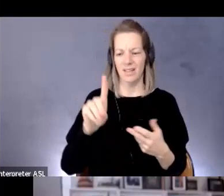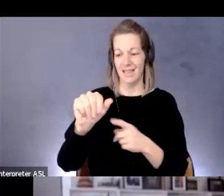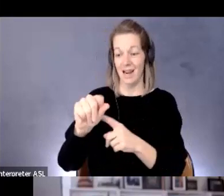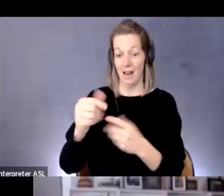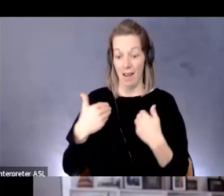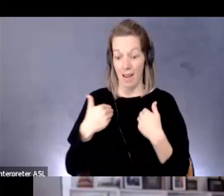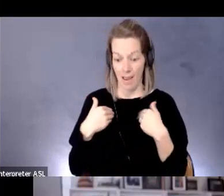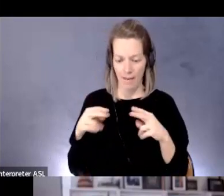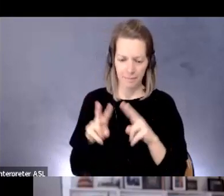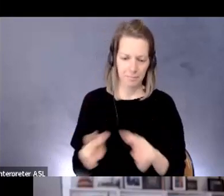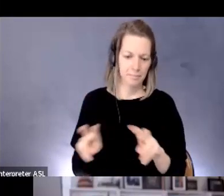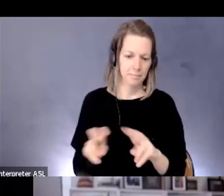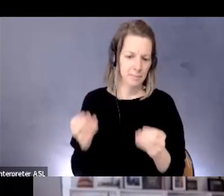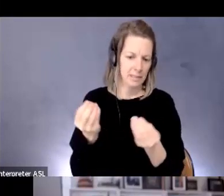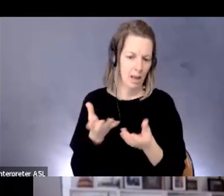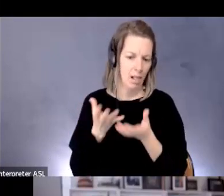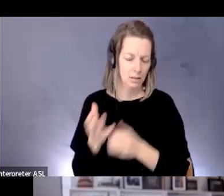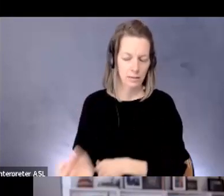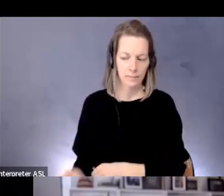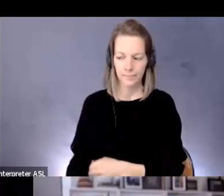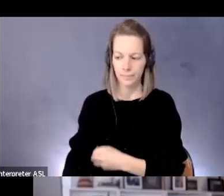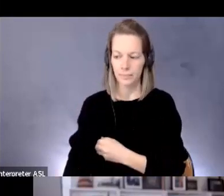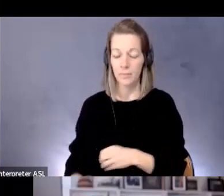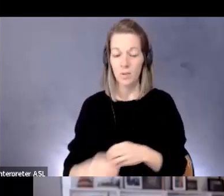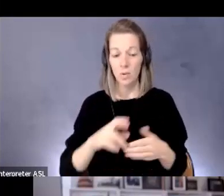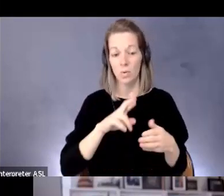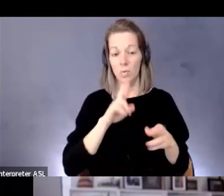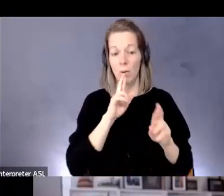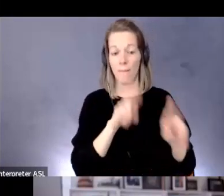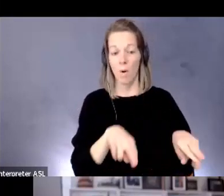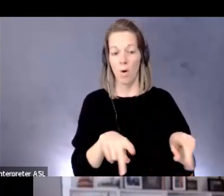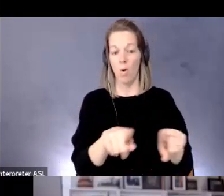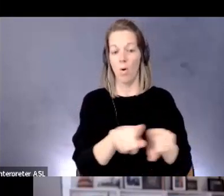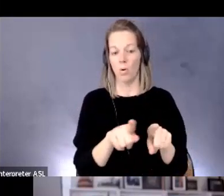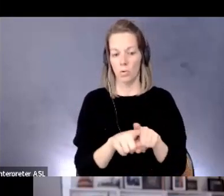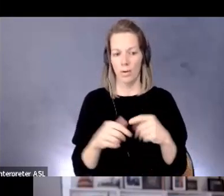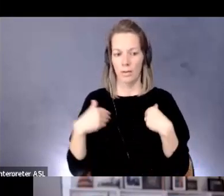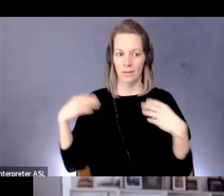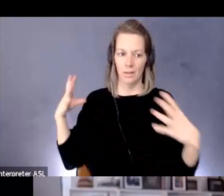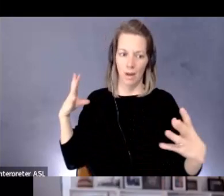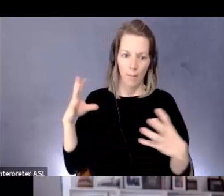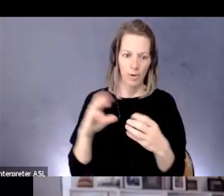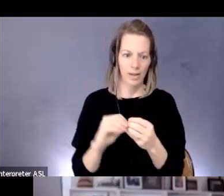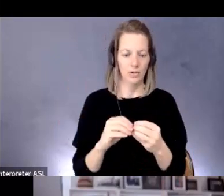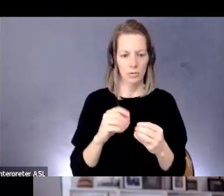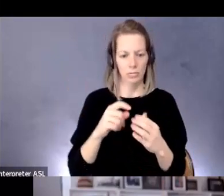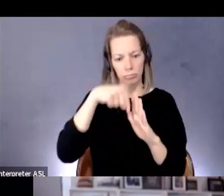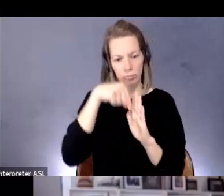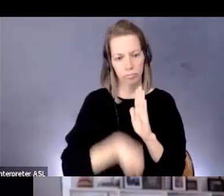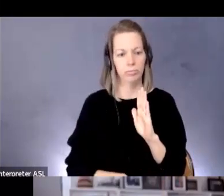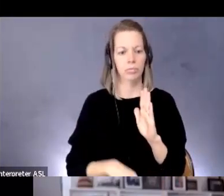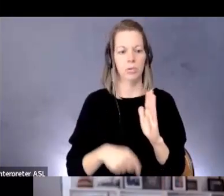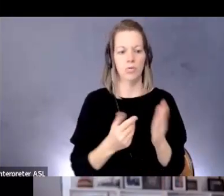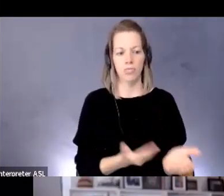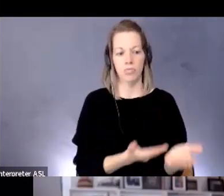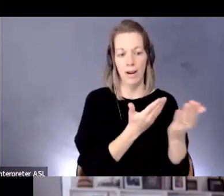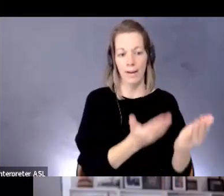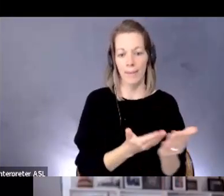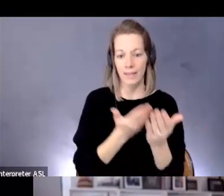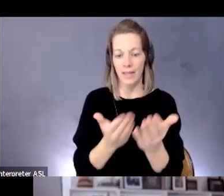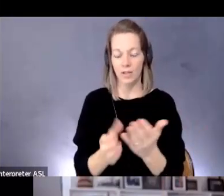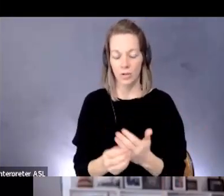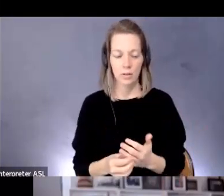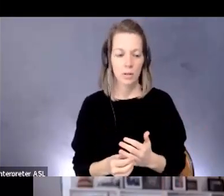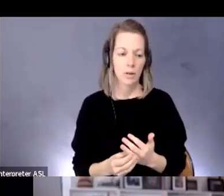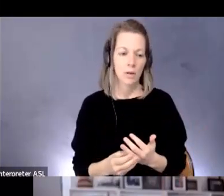us. The report also includes comprehensive recommendations for adding questions to